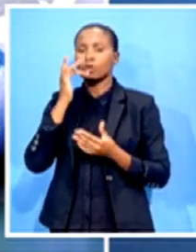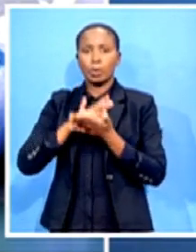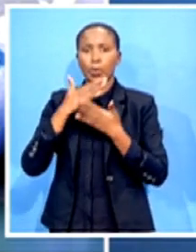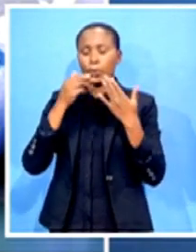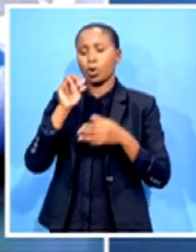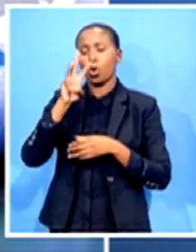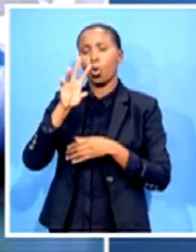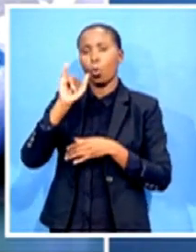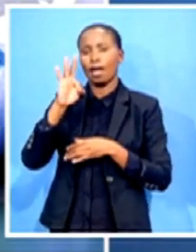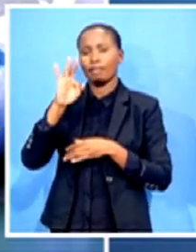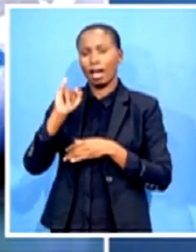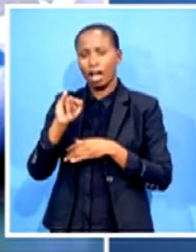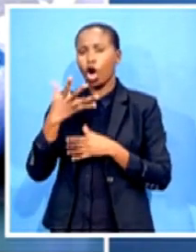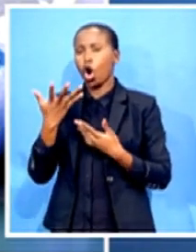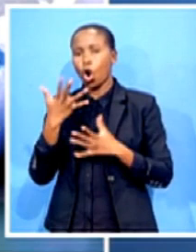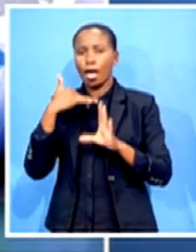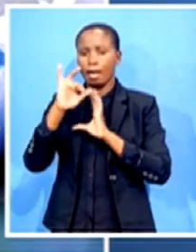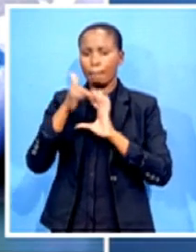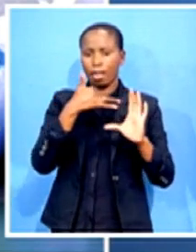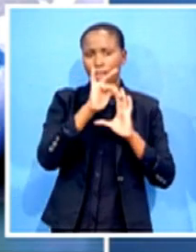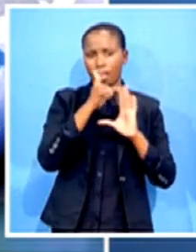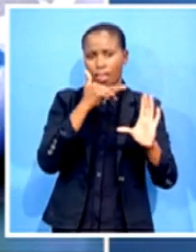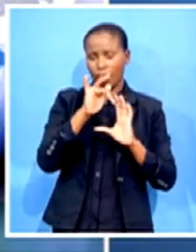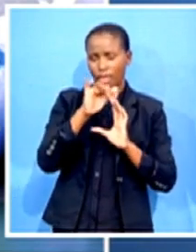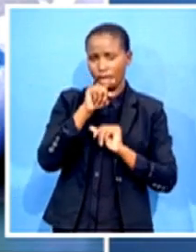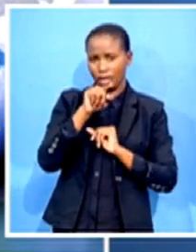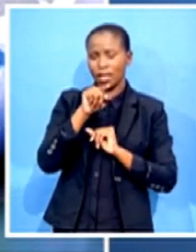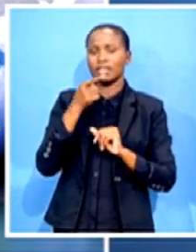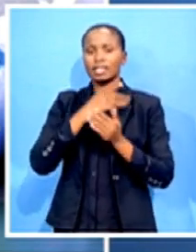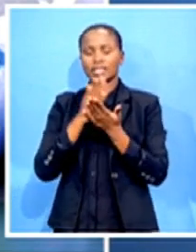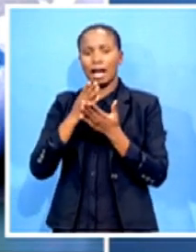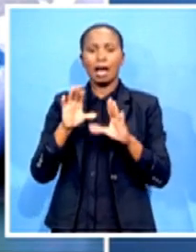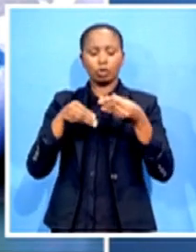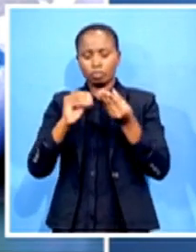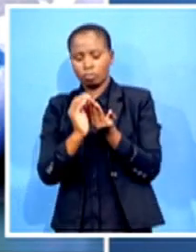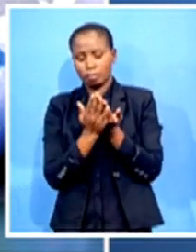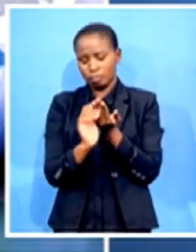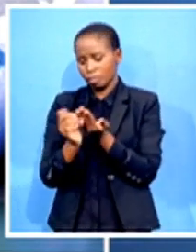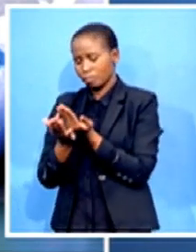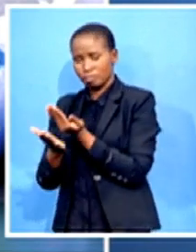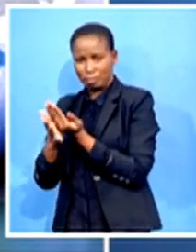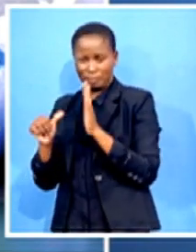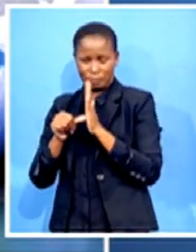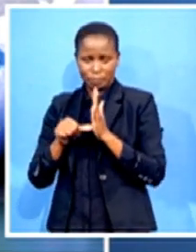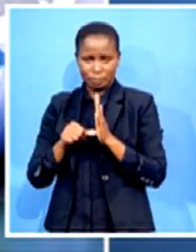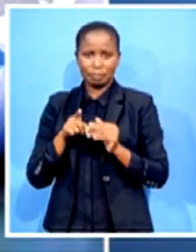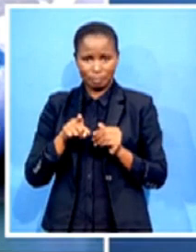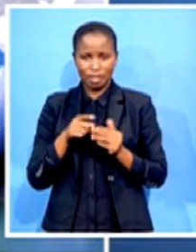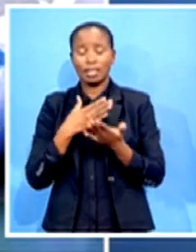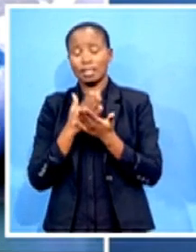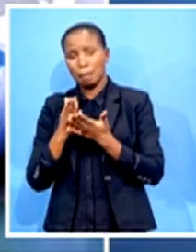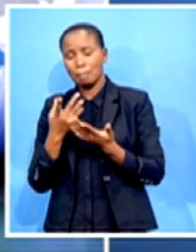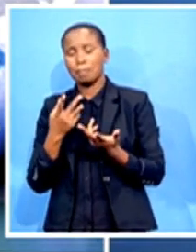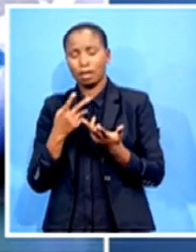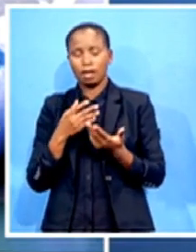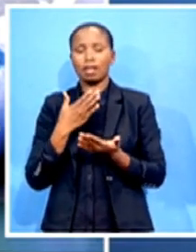those employees, attachments that are malicious, and so when an individual clicks on it, it unfortunately creates